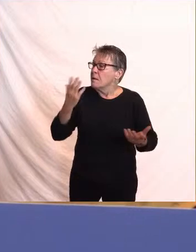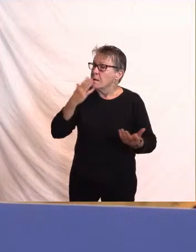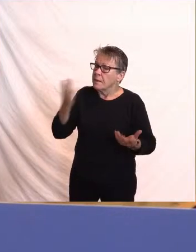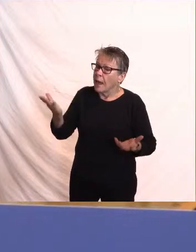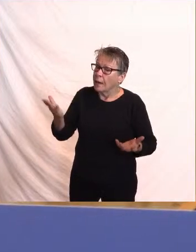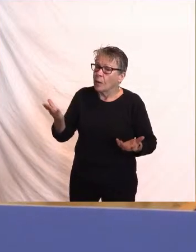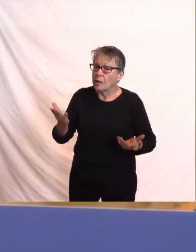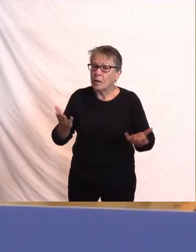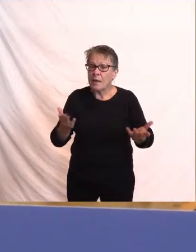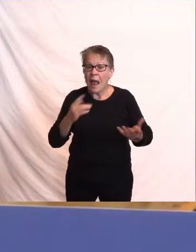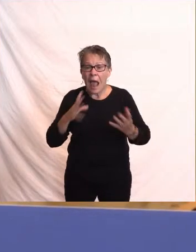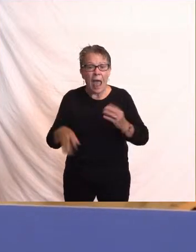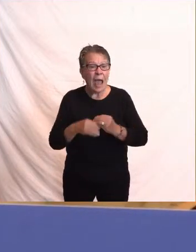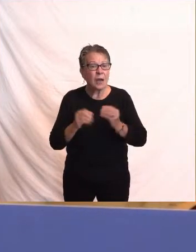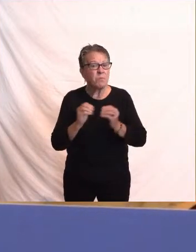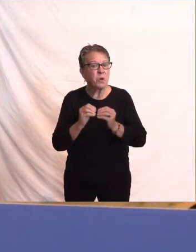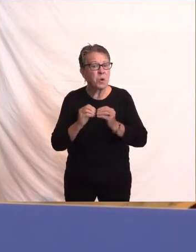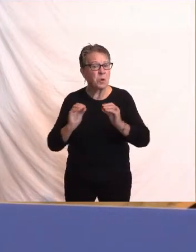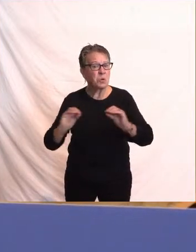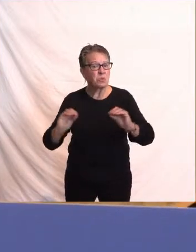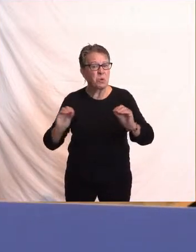That's exactly correct. That was uncalled for.